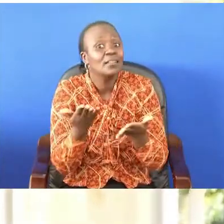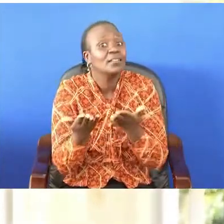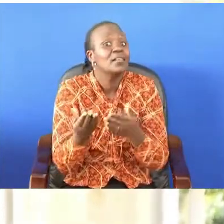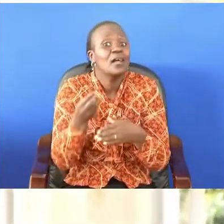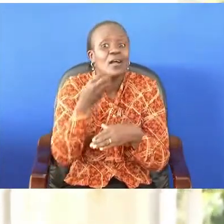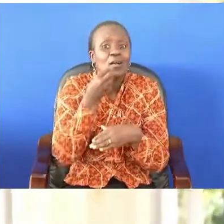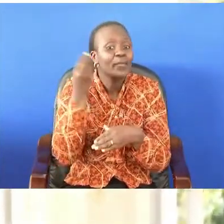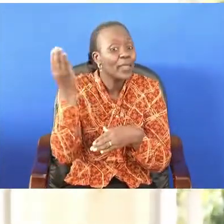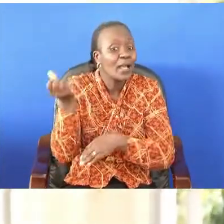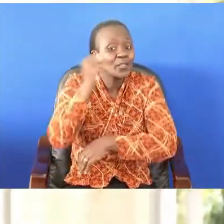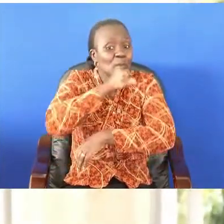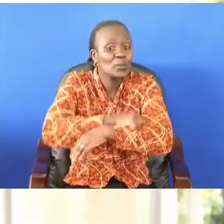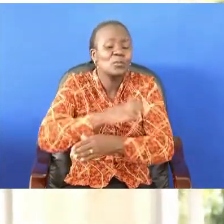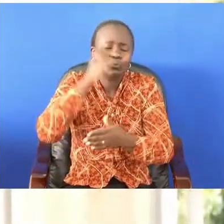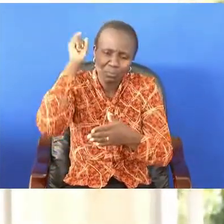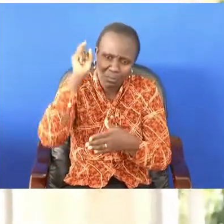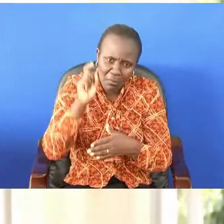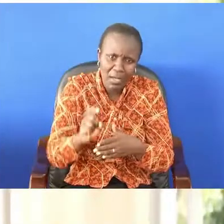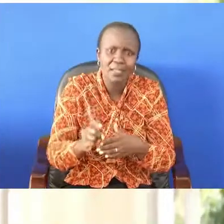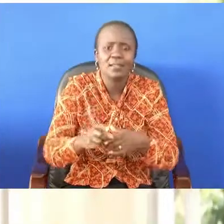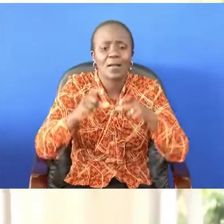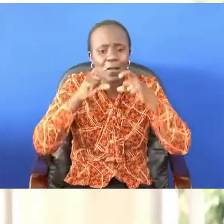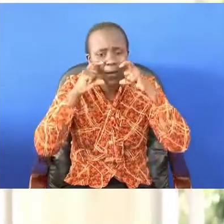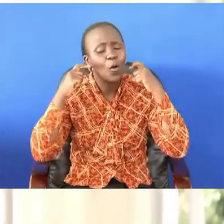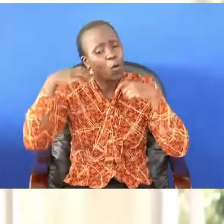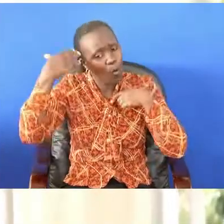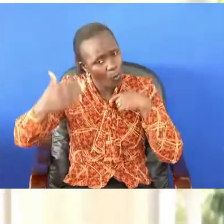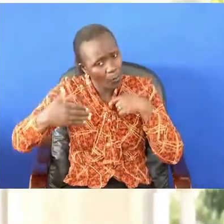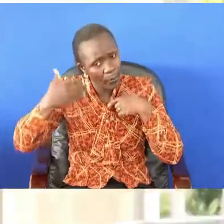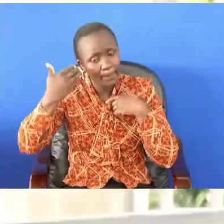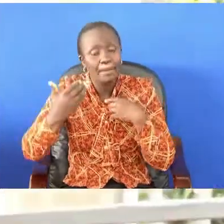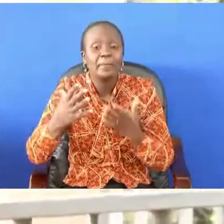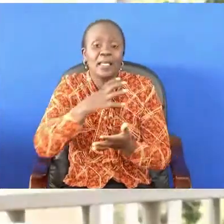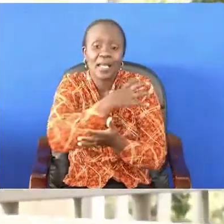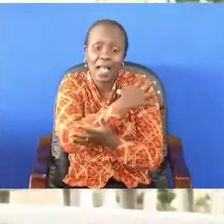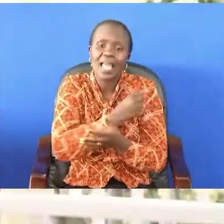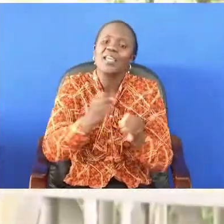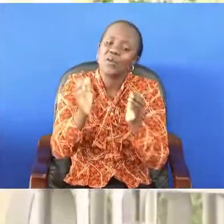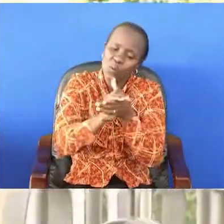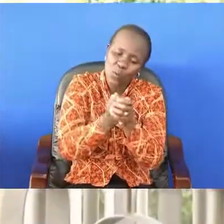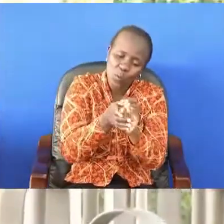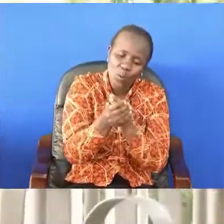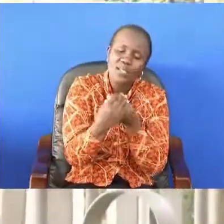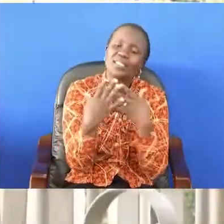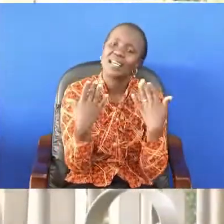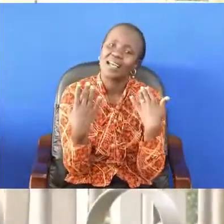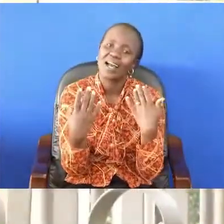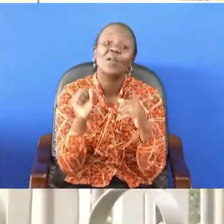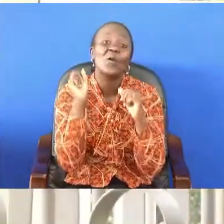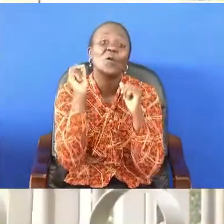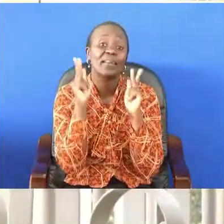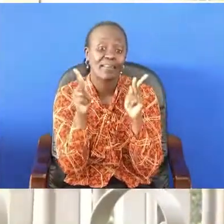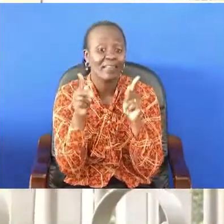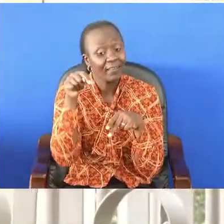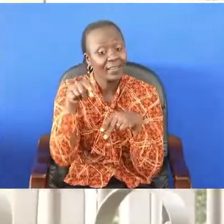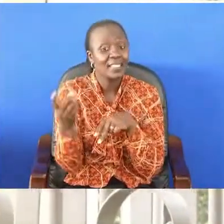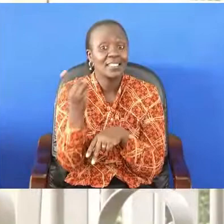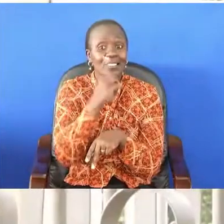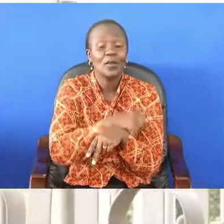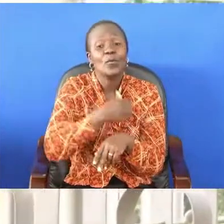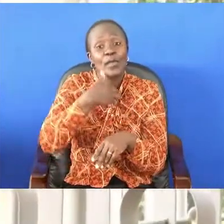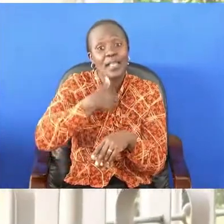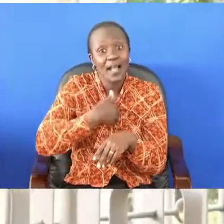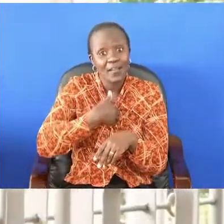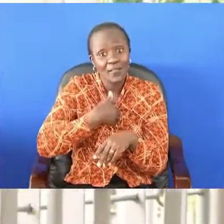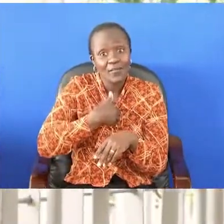at school, please make sure to be wearing your masks and washing your hands. So today, we